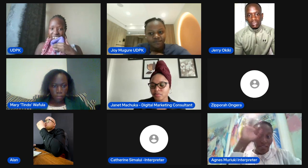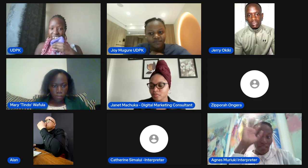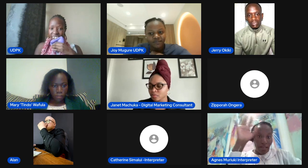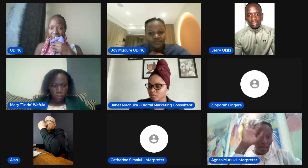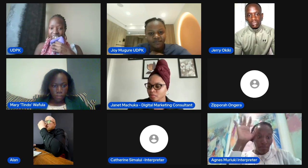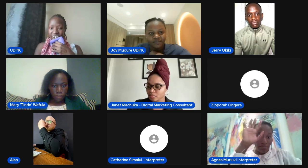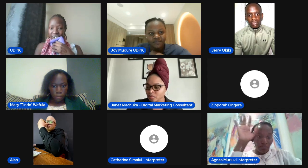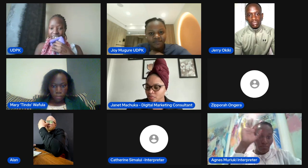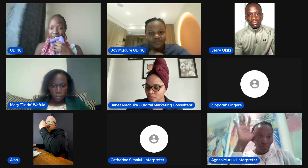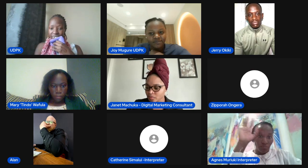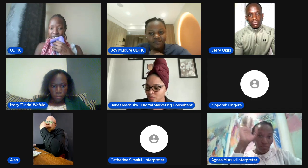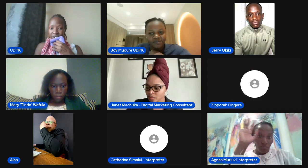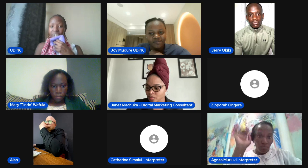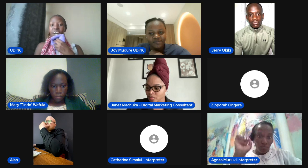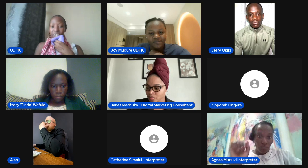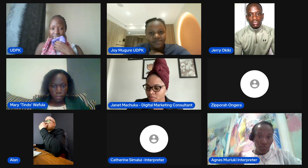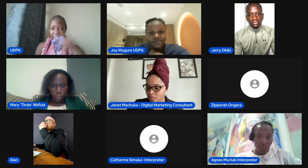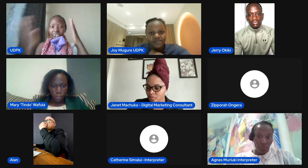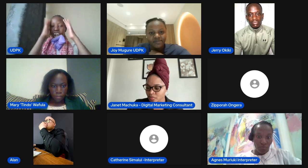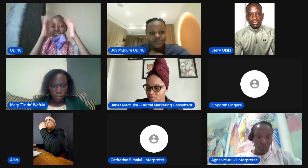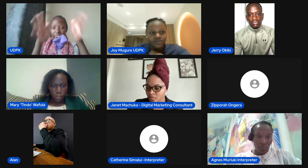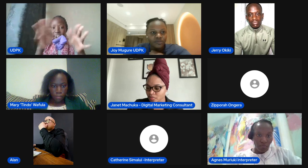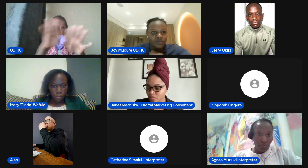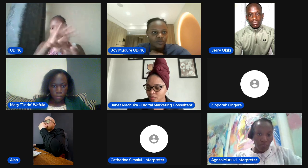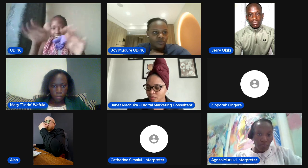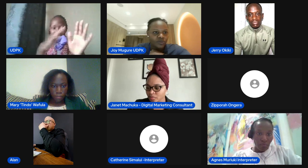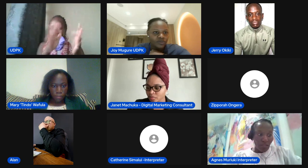Yeah, I can see ya.